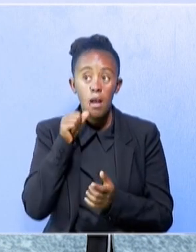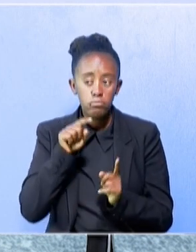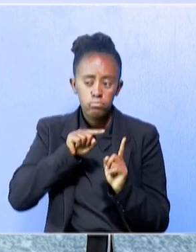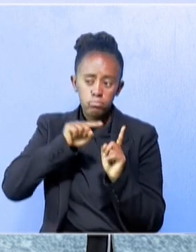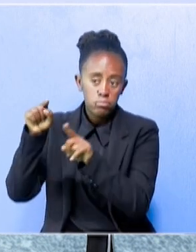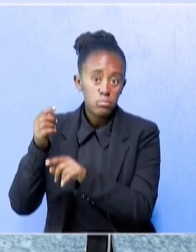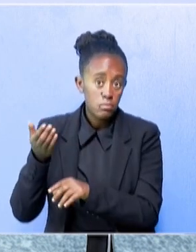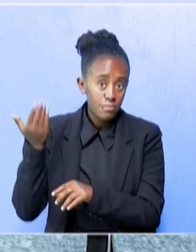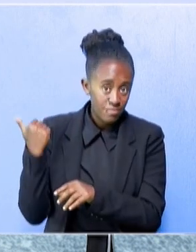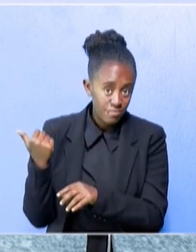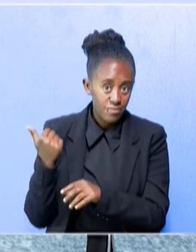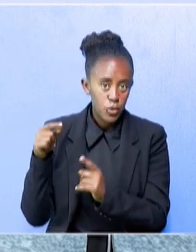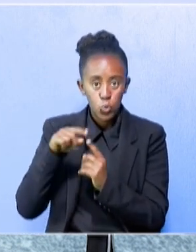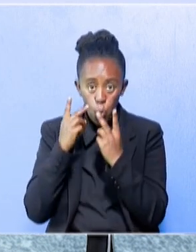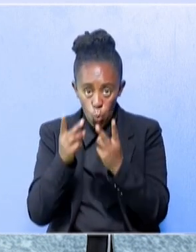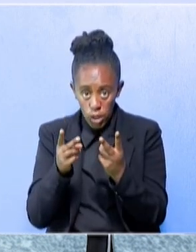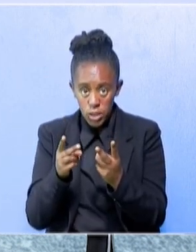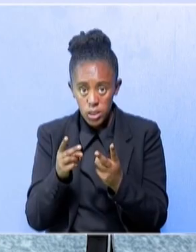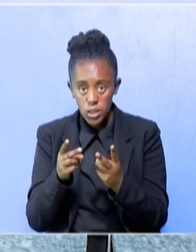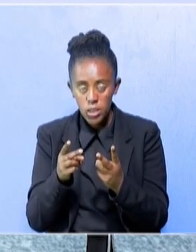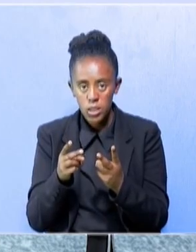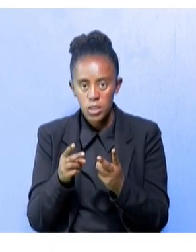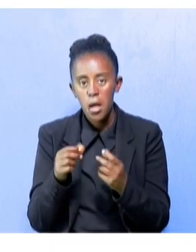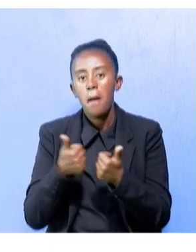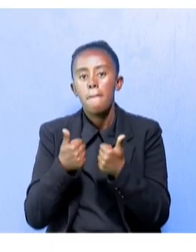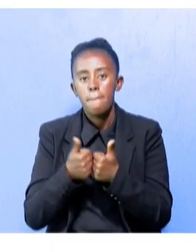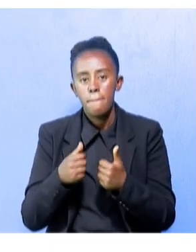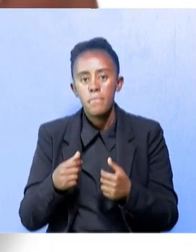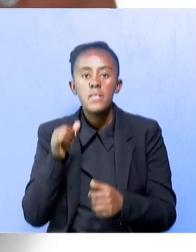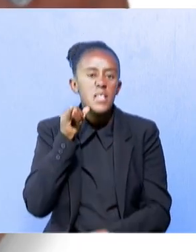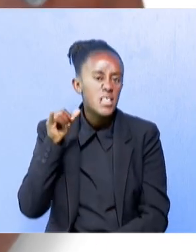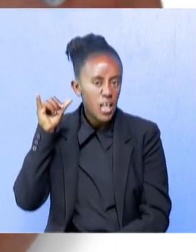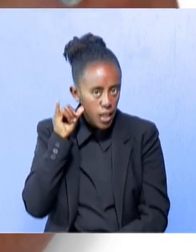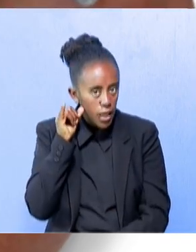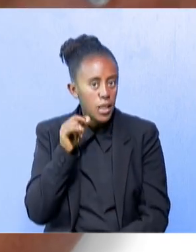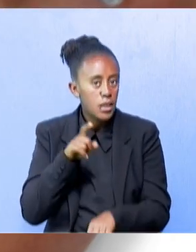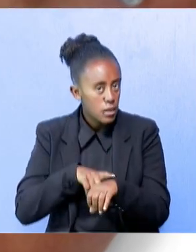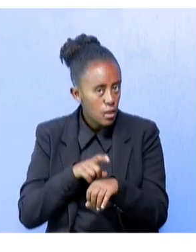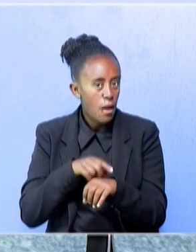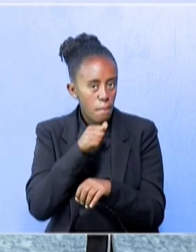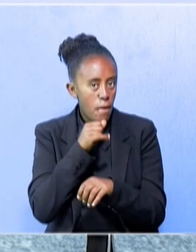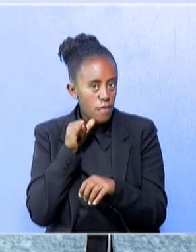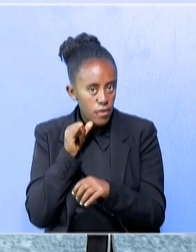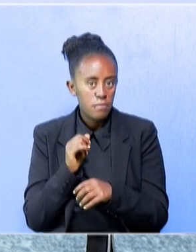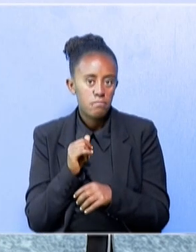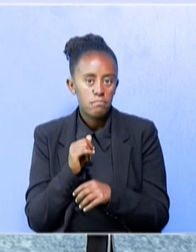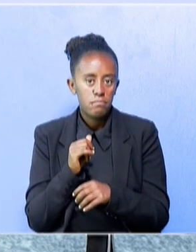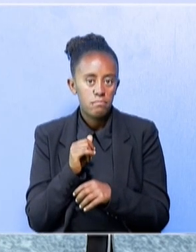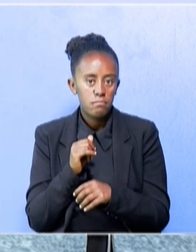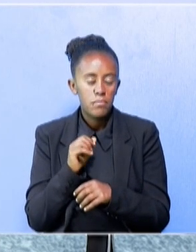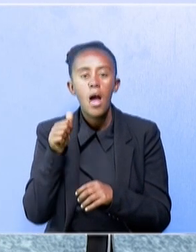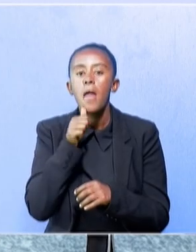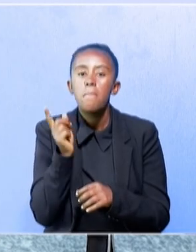to watch the game yesterday. Yesterday is a time adverb which tells us what Ariam